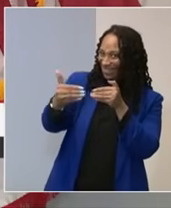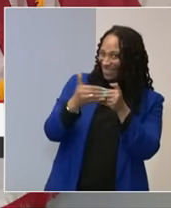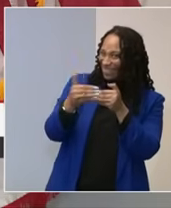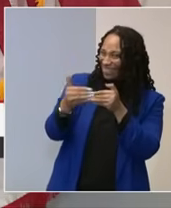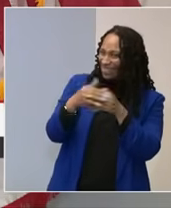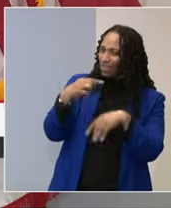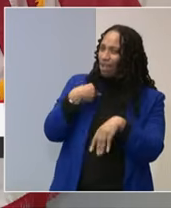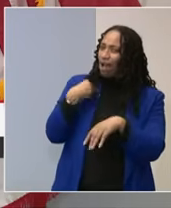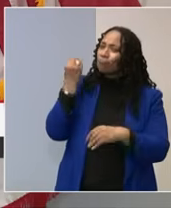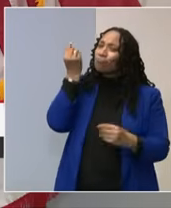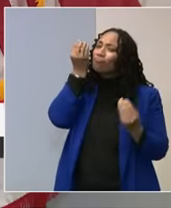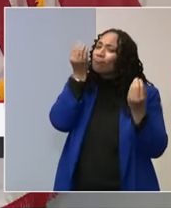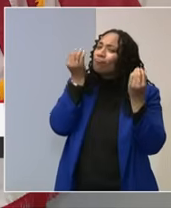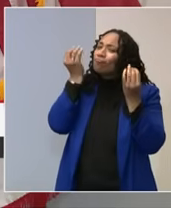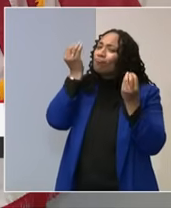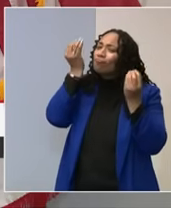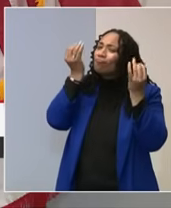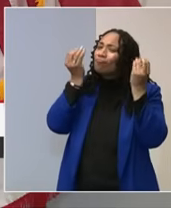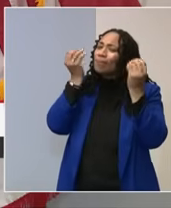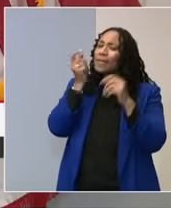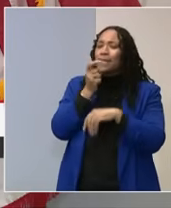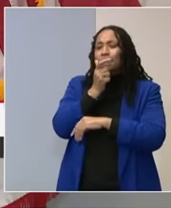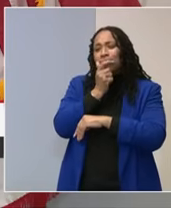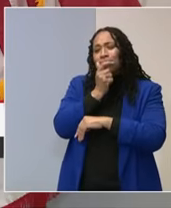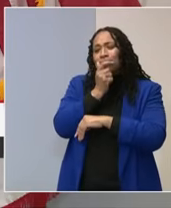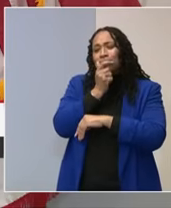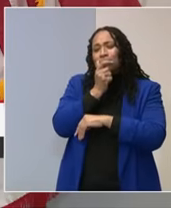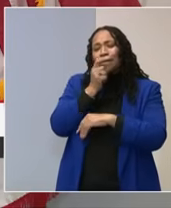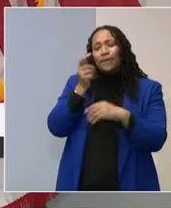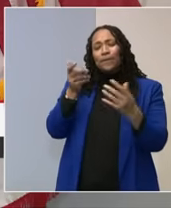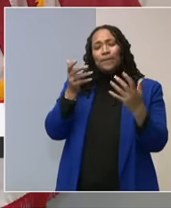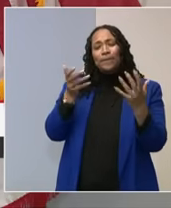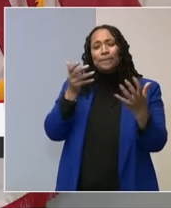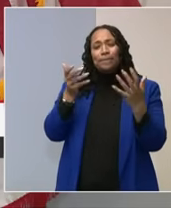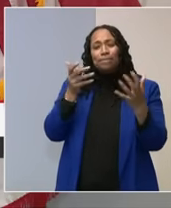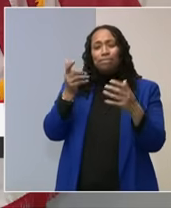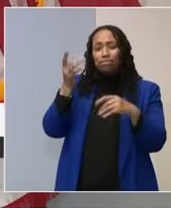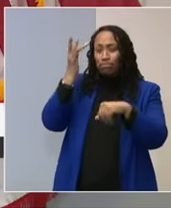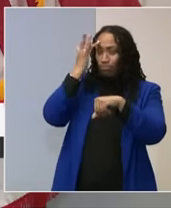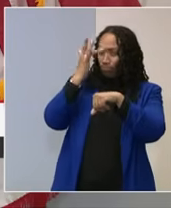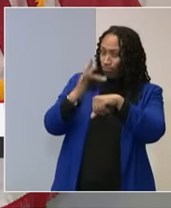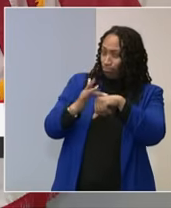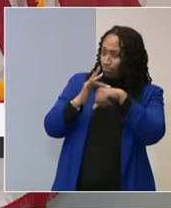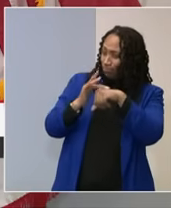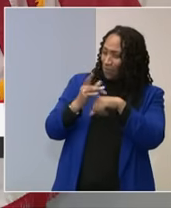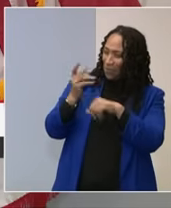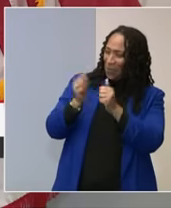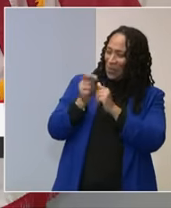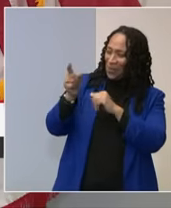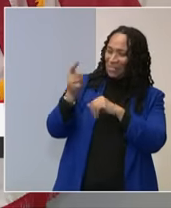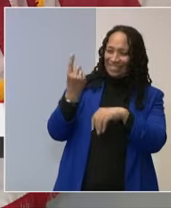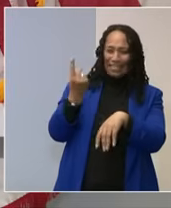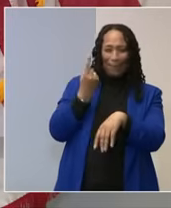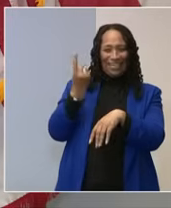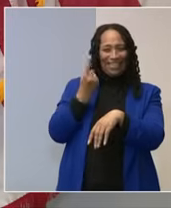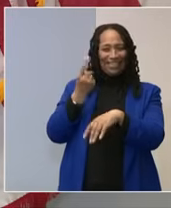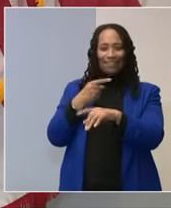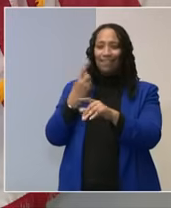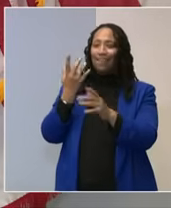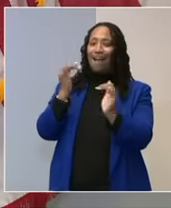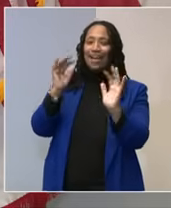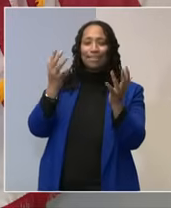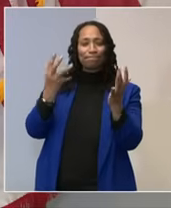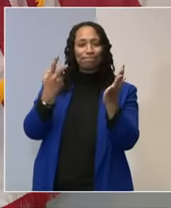stay with you, that will nag with you, that you are not able to? Chuck Ramsey, when he left the police force, said there was a murder case of a child that he wasn't able to